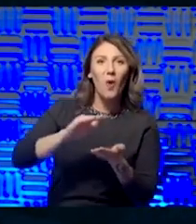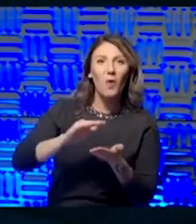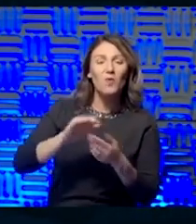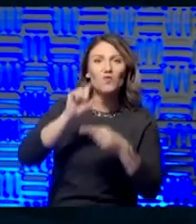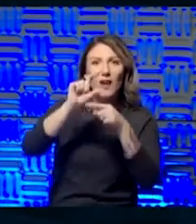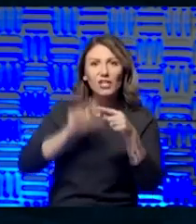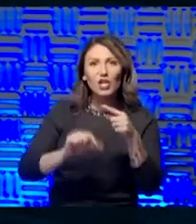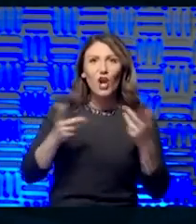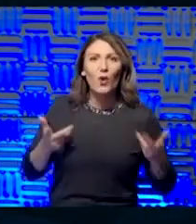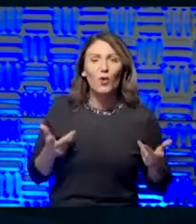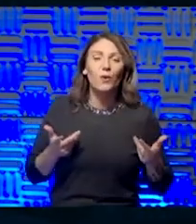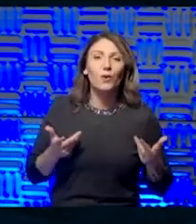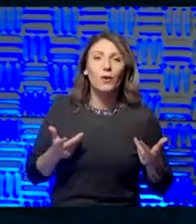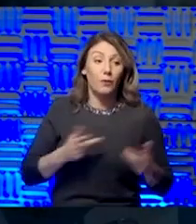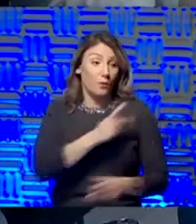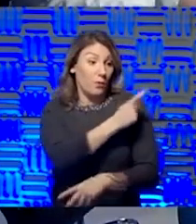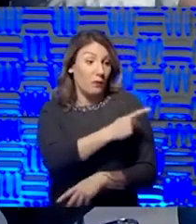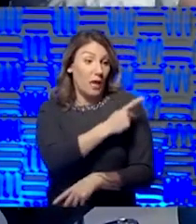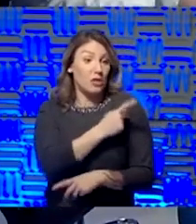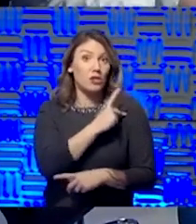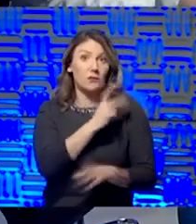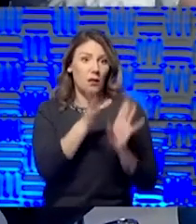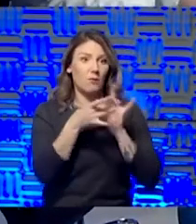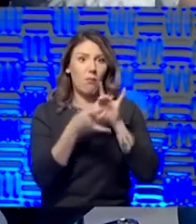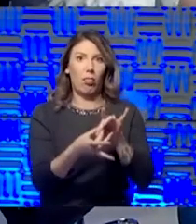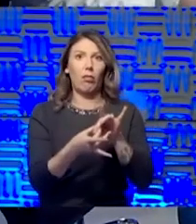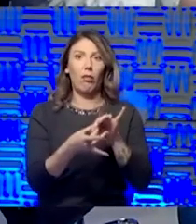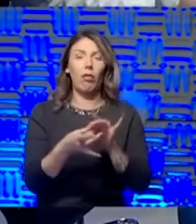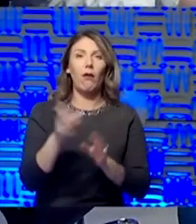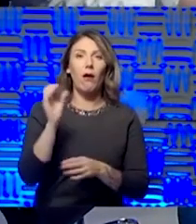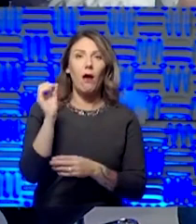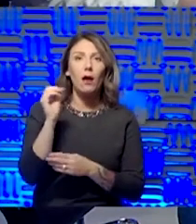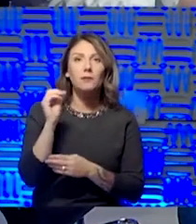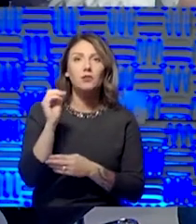patients that would literally be attached to oxygen on the